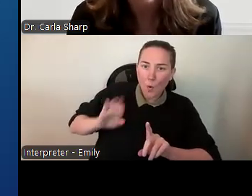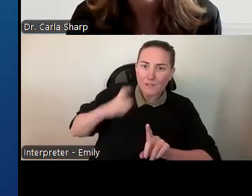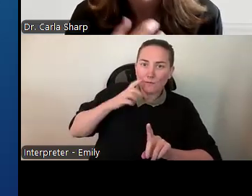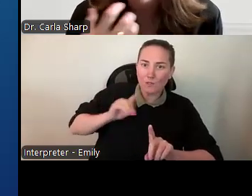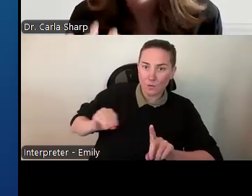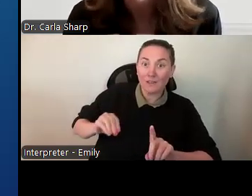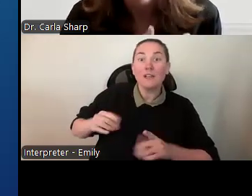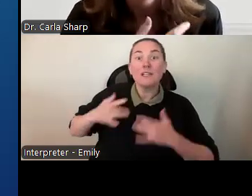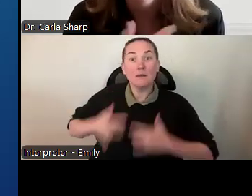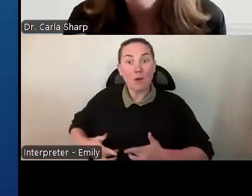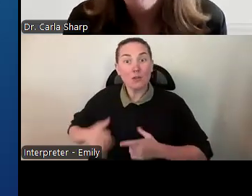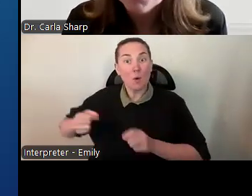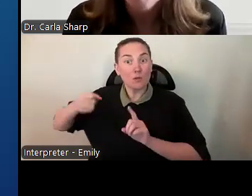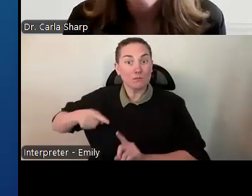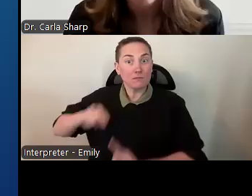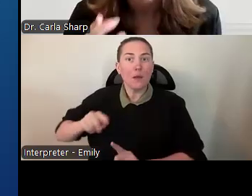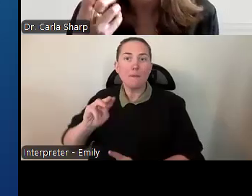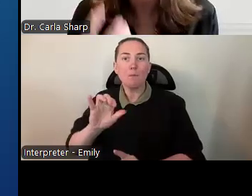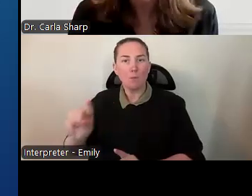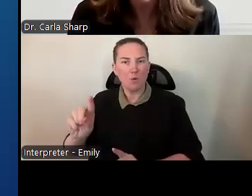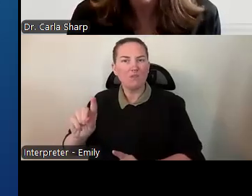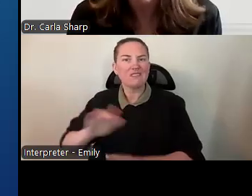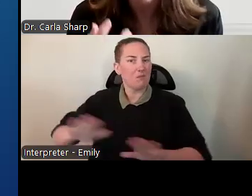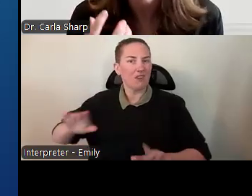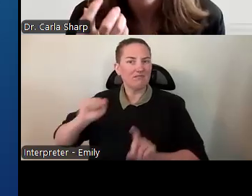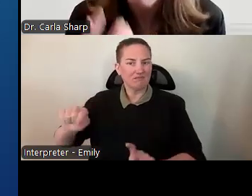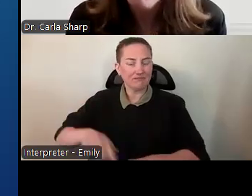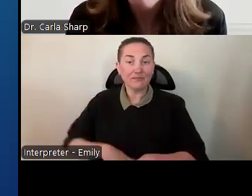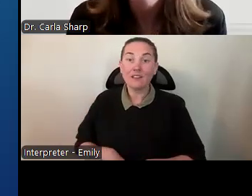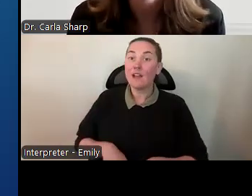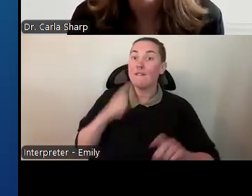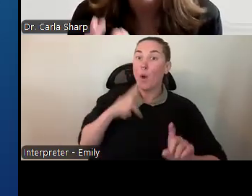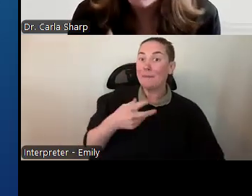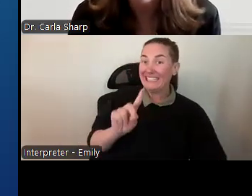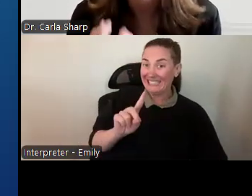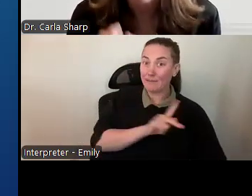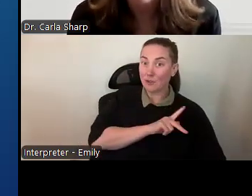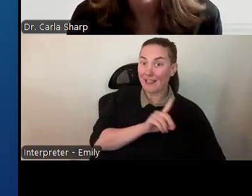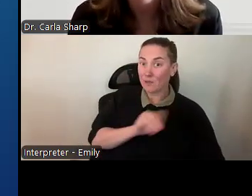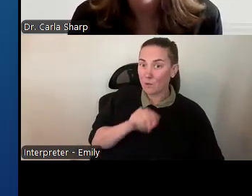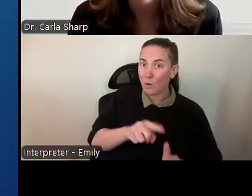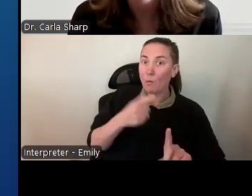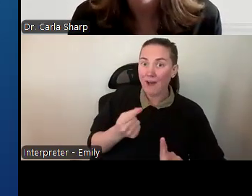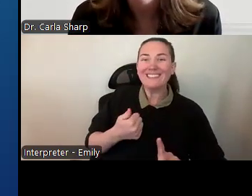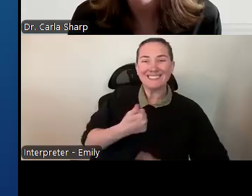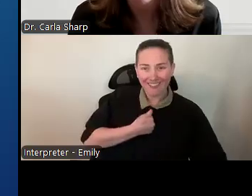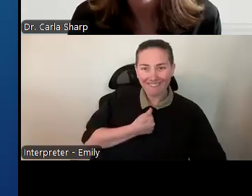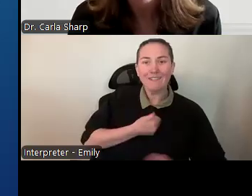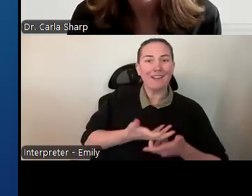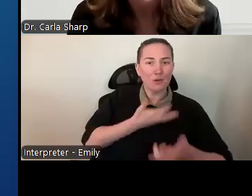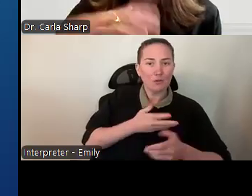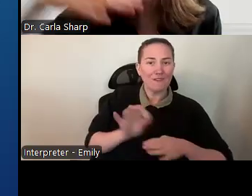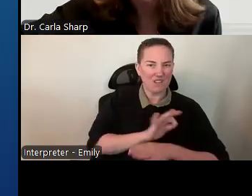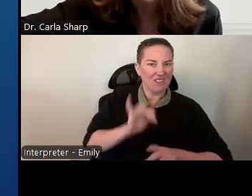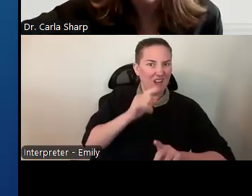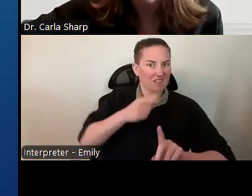depression is mood. The source of the disorder in personality disorder is self and interpersonal functioning.